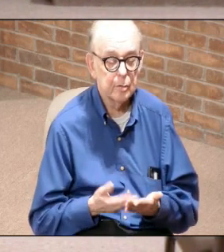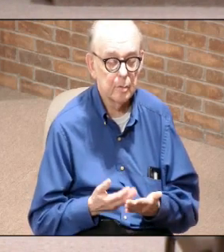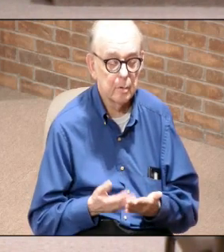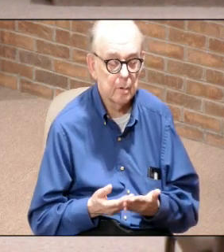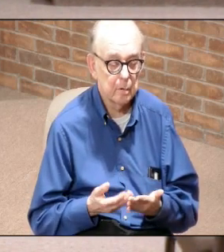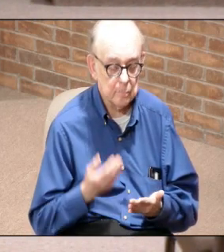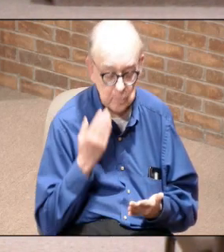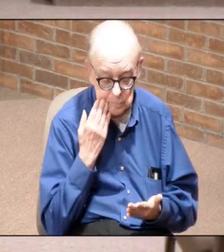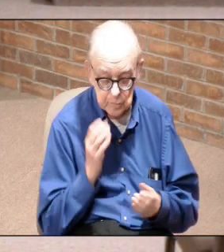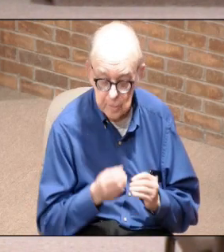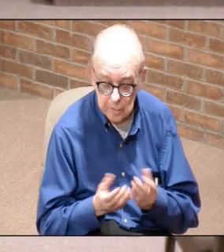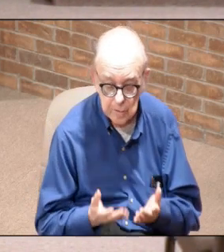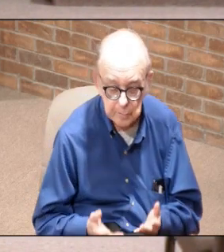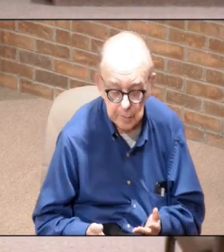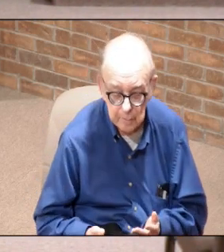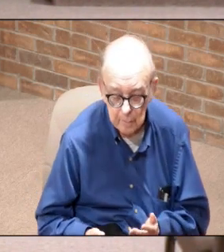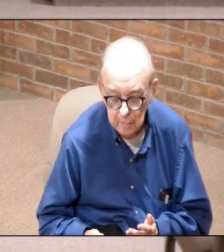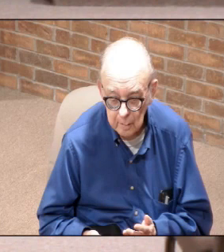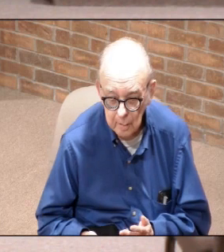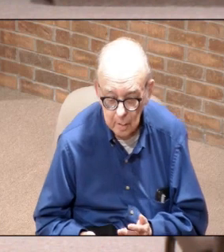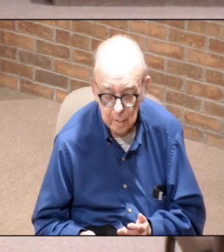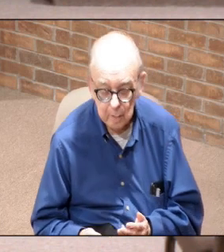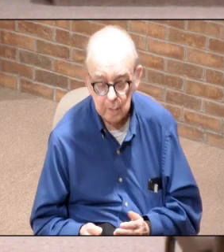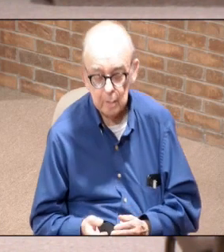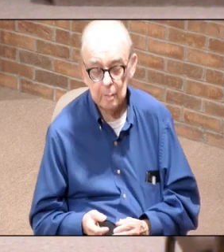Do you know the number?